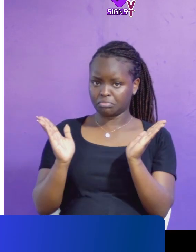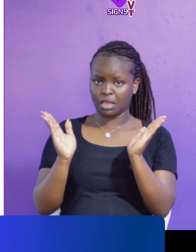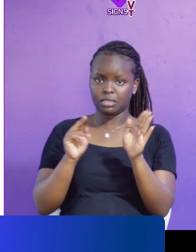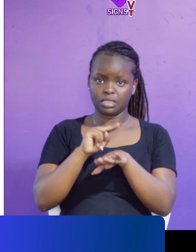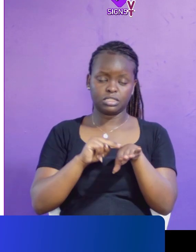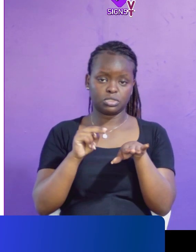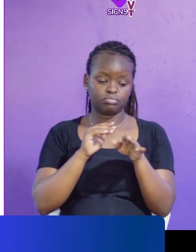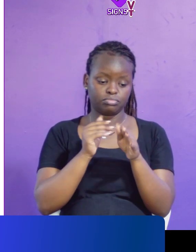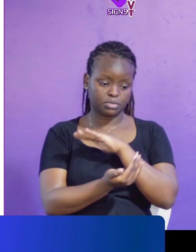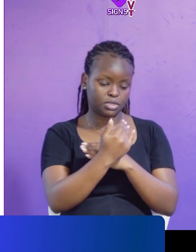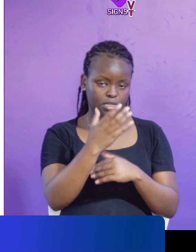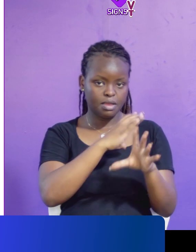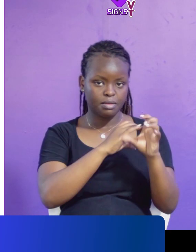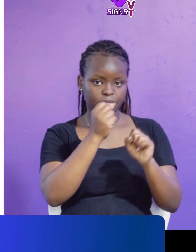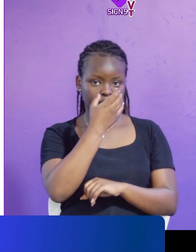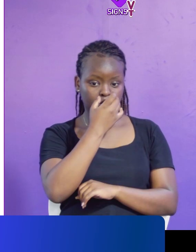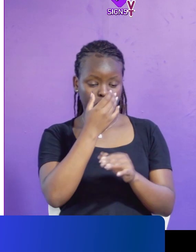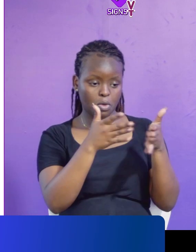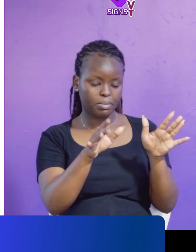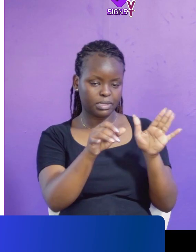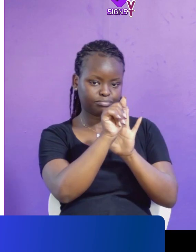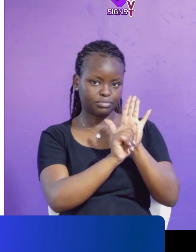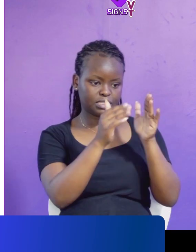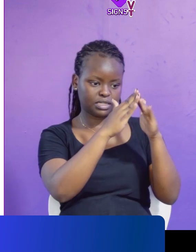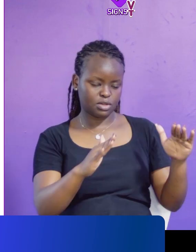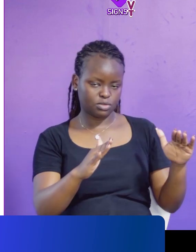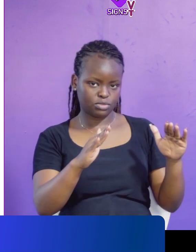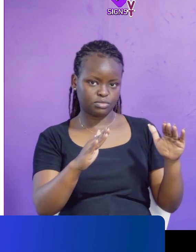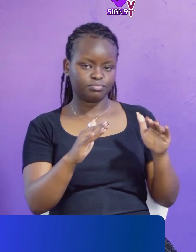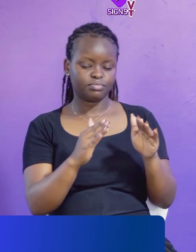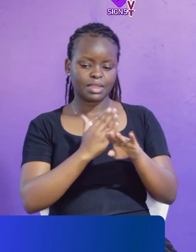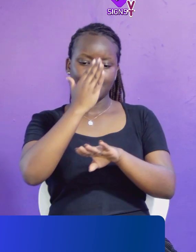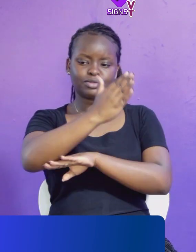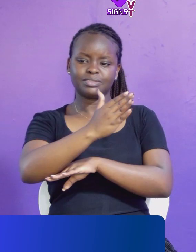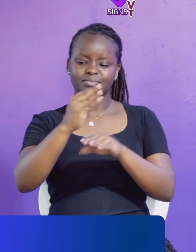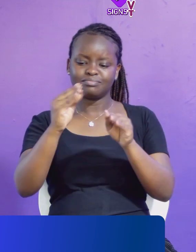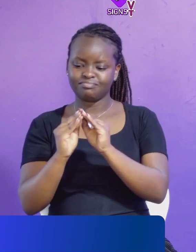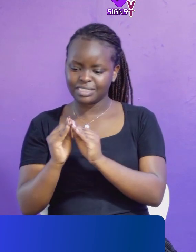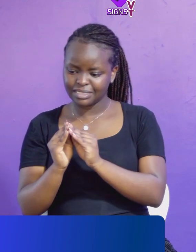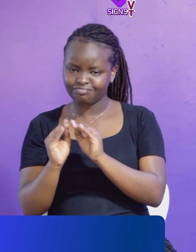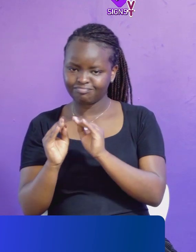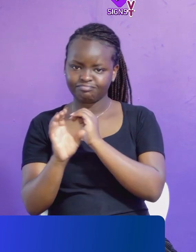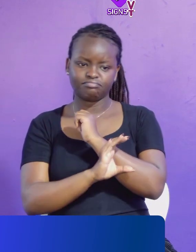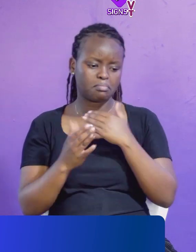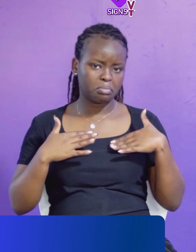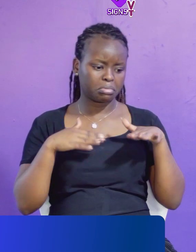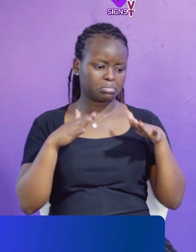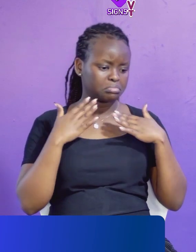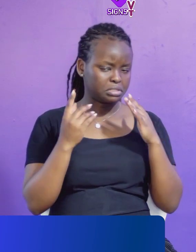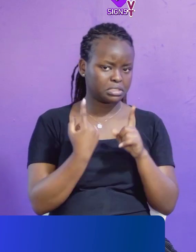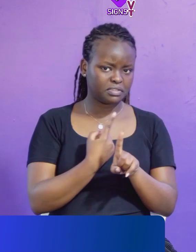Now, President Ruto has opened State House gates to delegations from across the country, explaining the meetings with